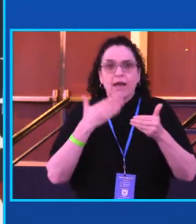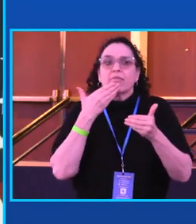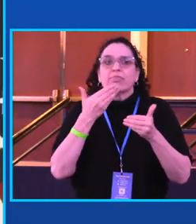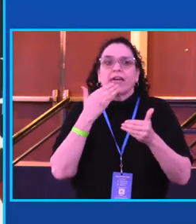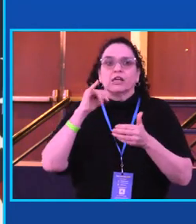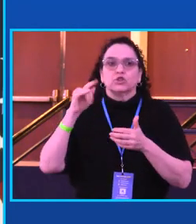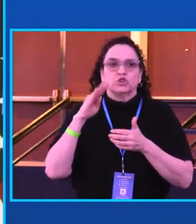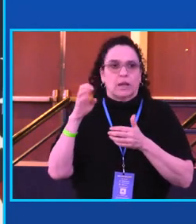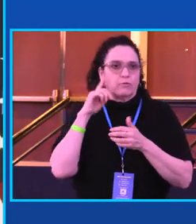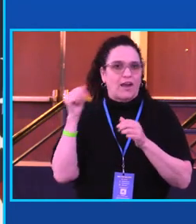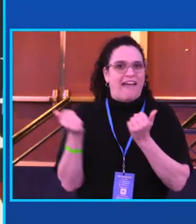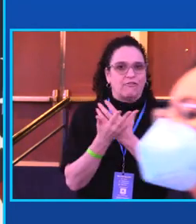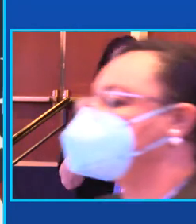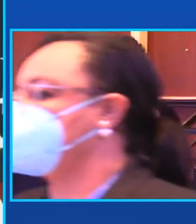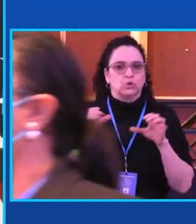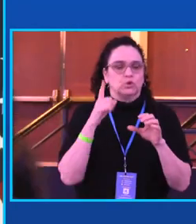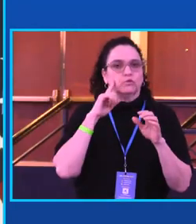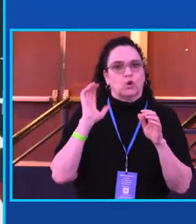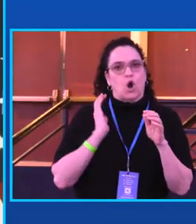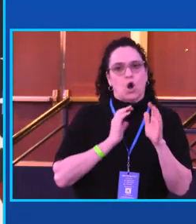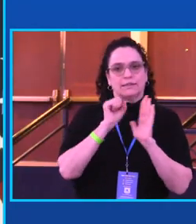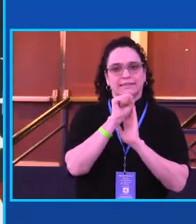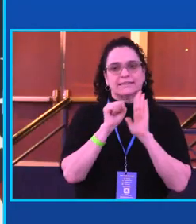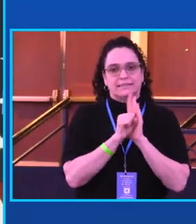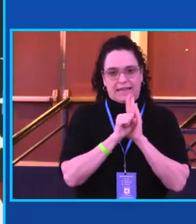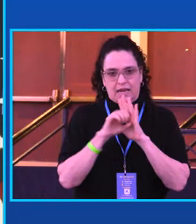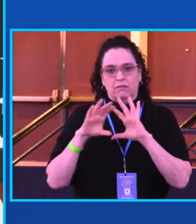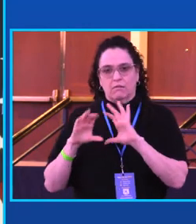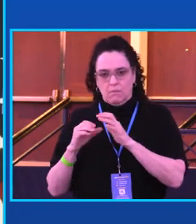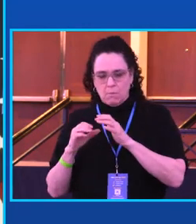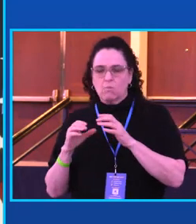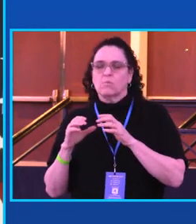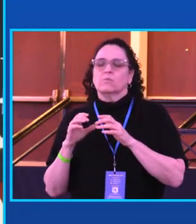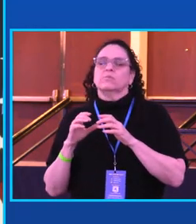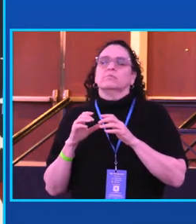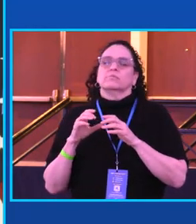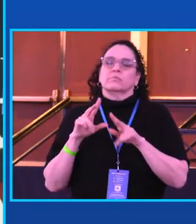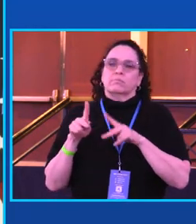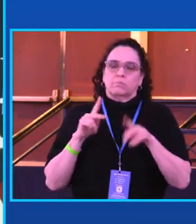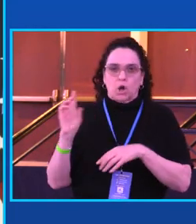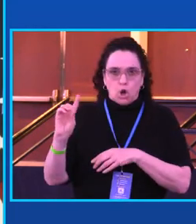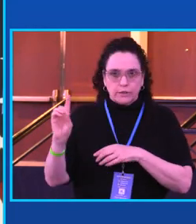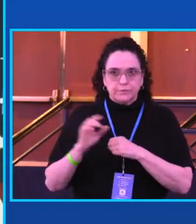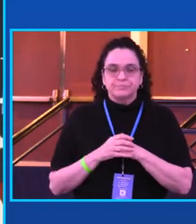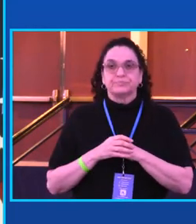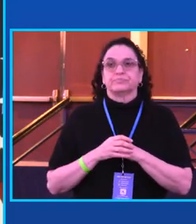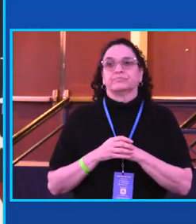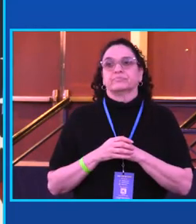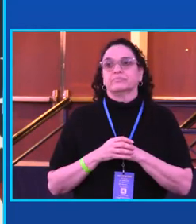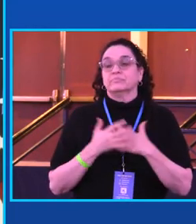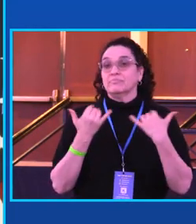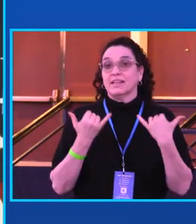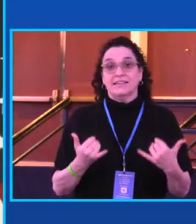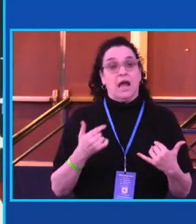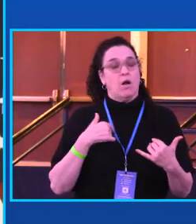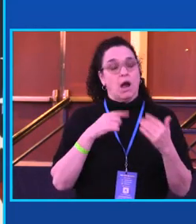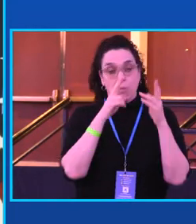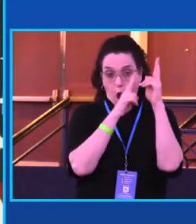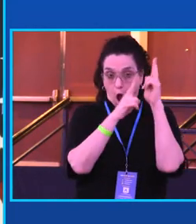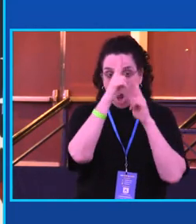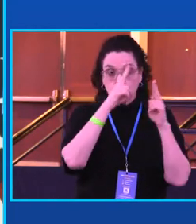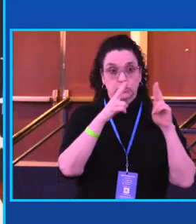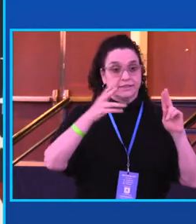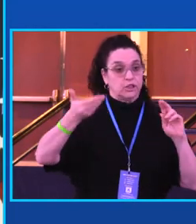everything you're doing for state parties. So with that, I get the great privilege of bringing up three